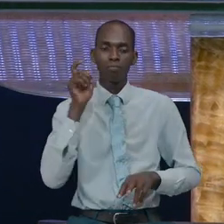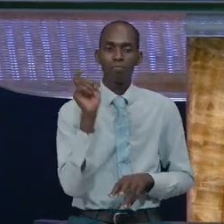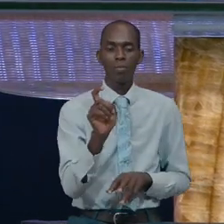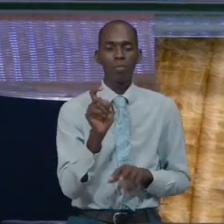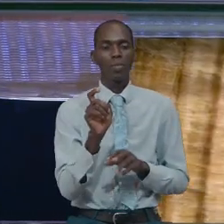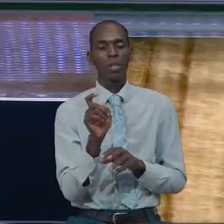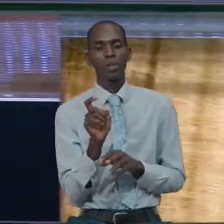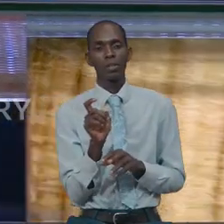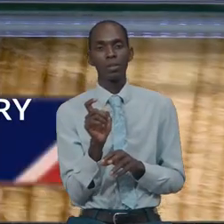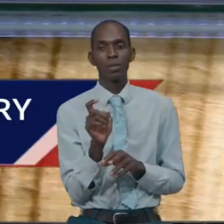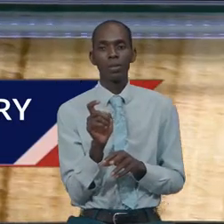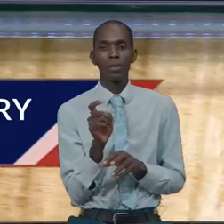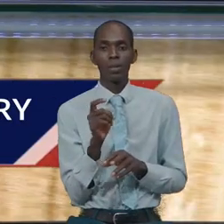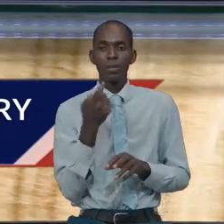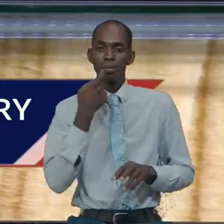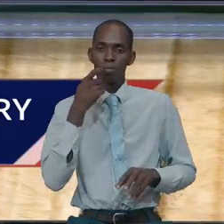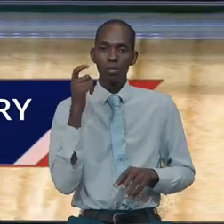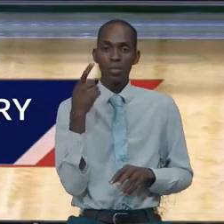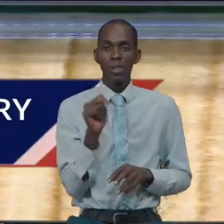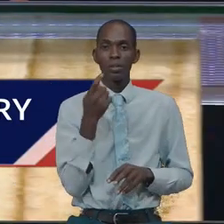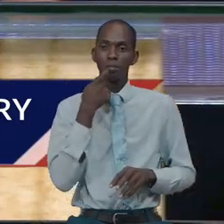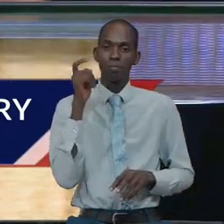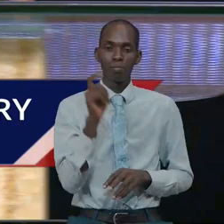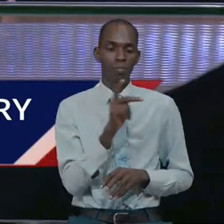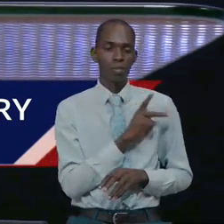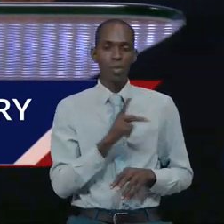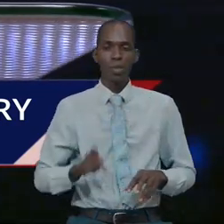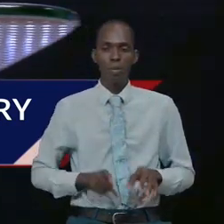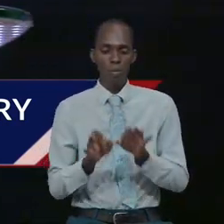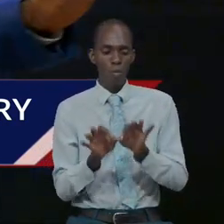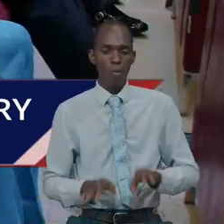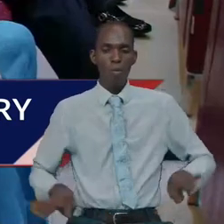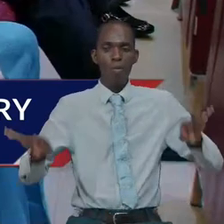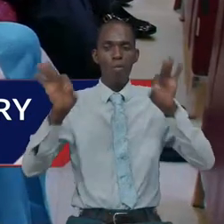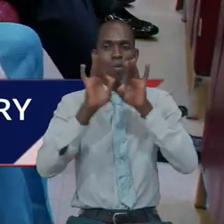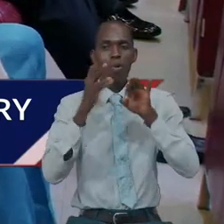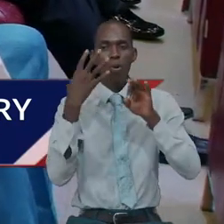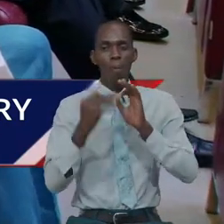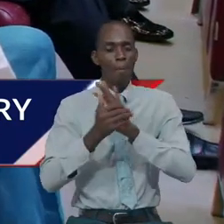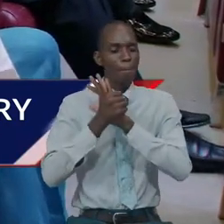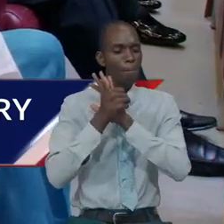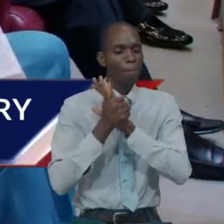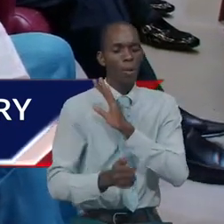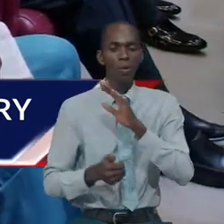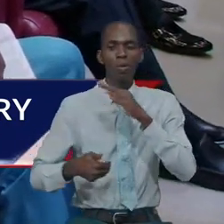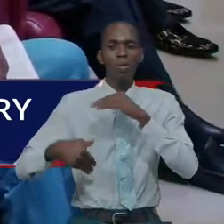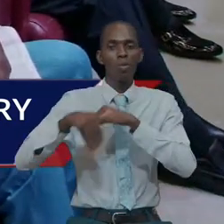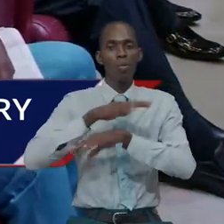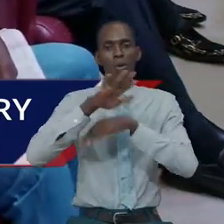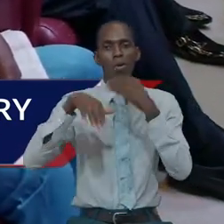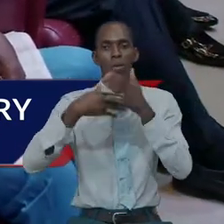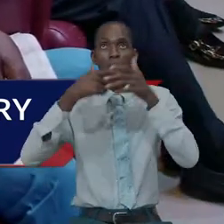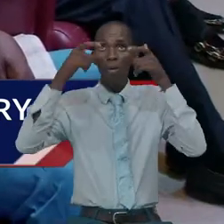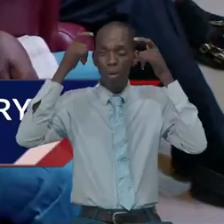worthy of mastery over all crowns, over all the people that wear